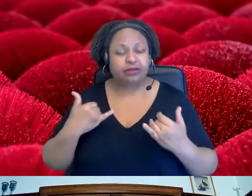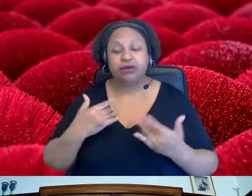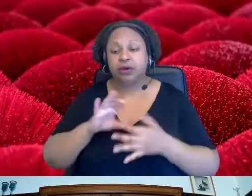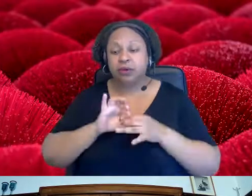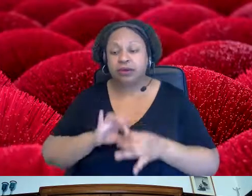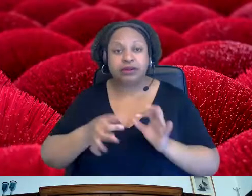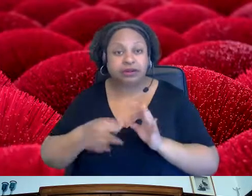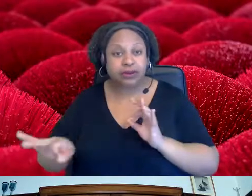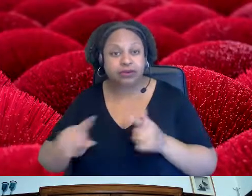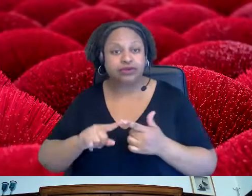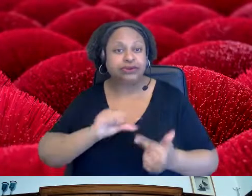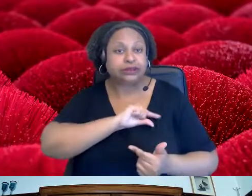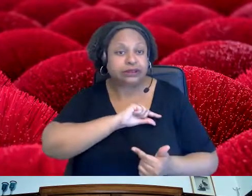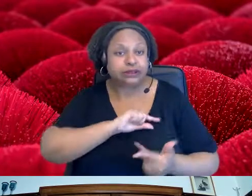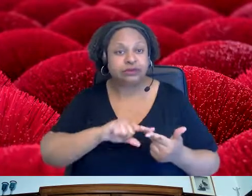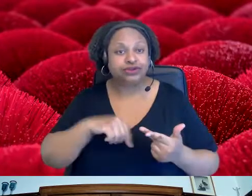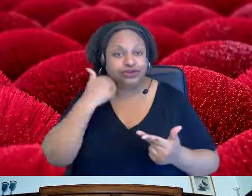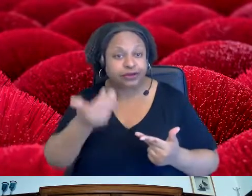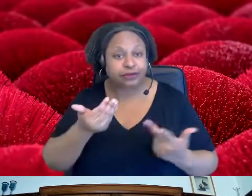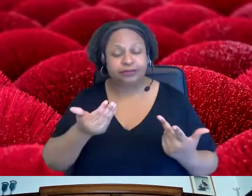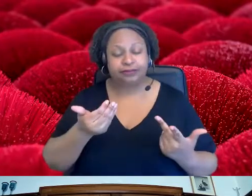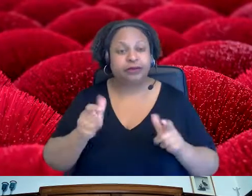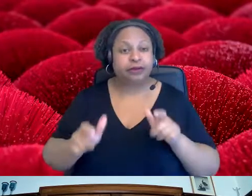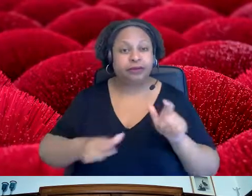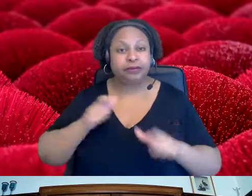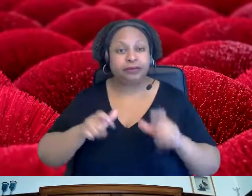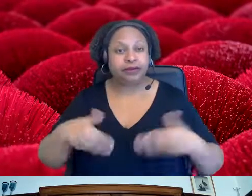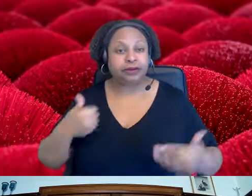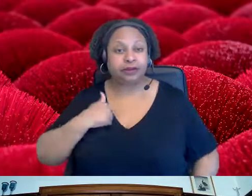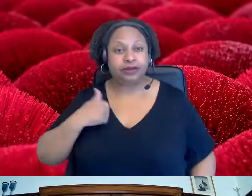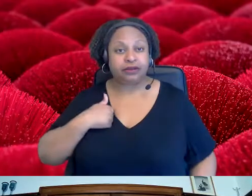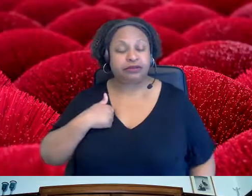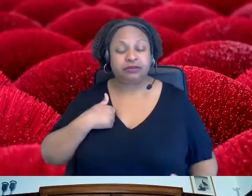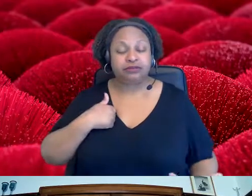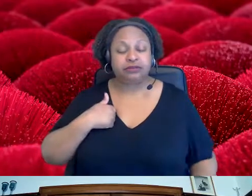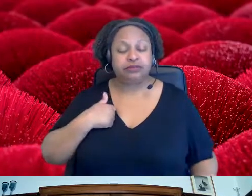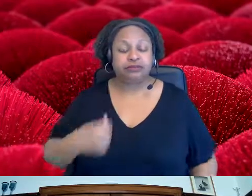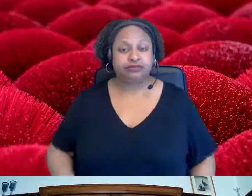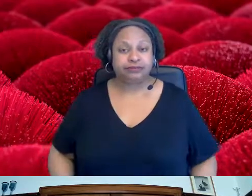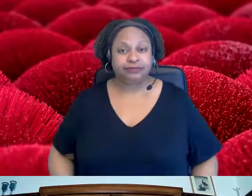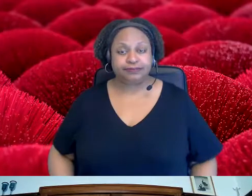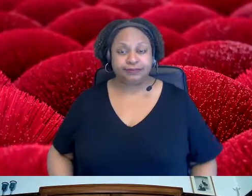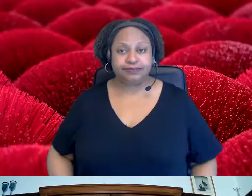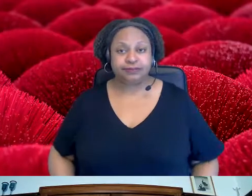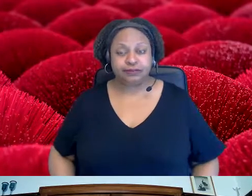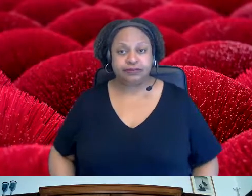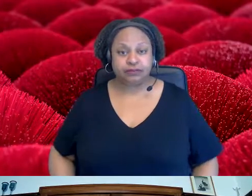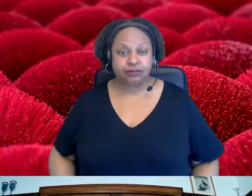with guilt and shame of Canada. So I think the fact that, you